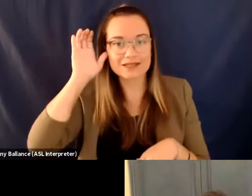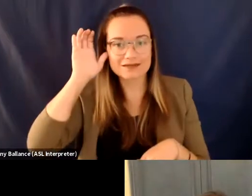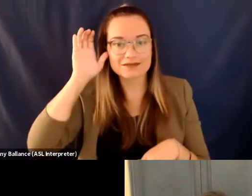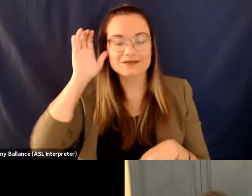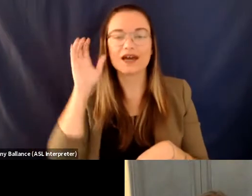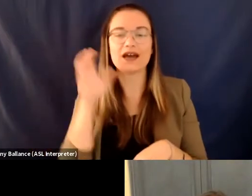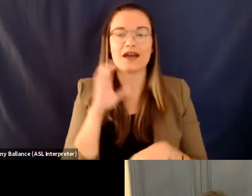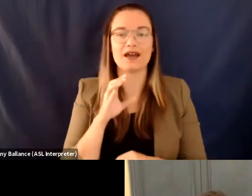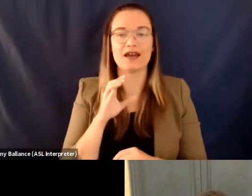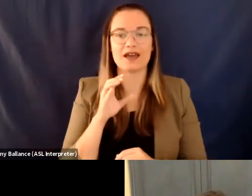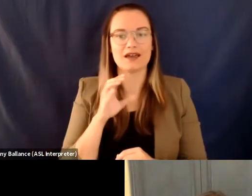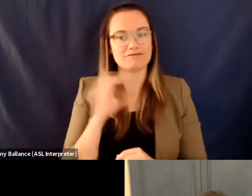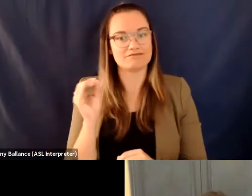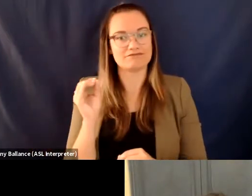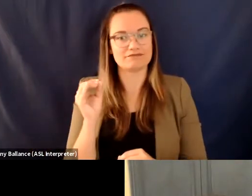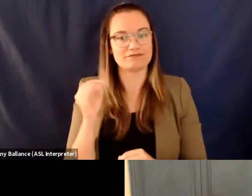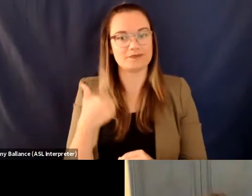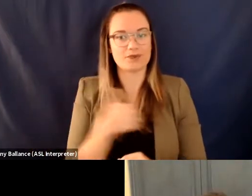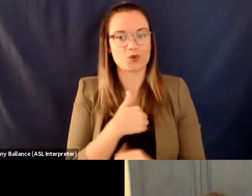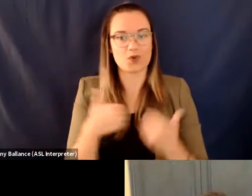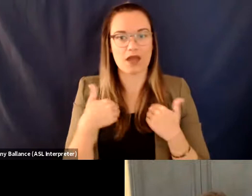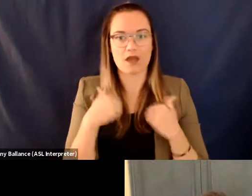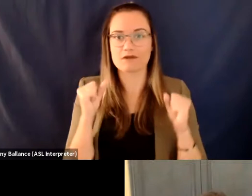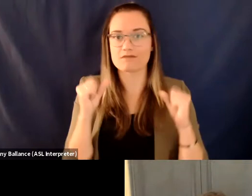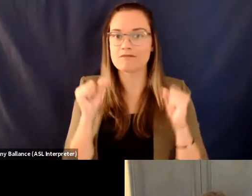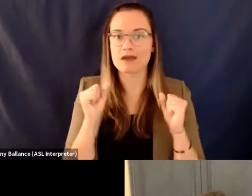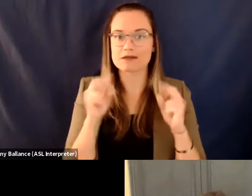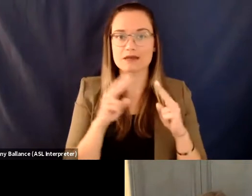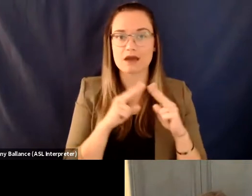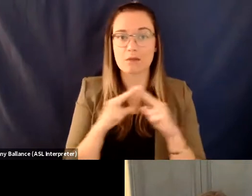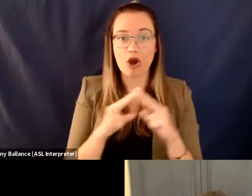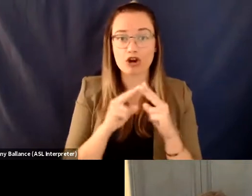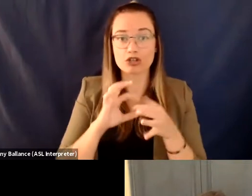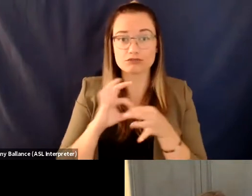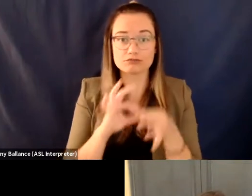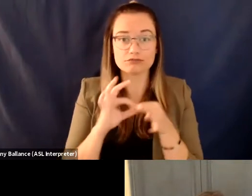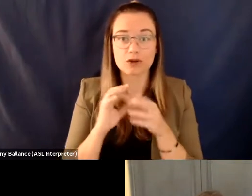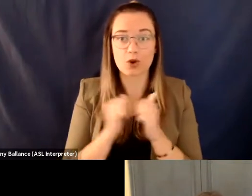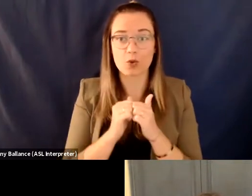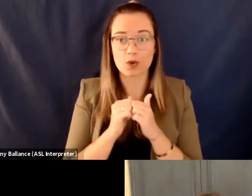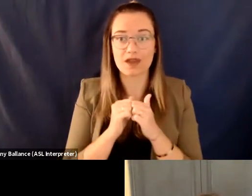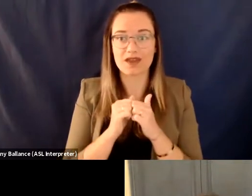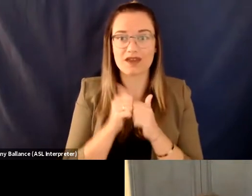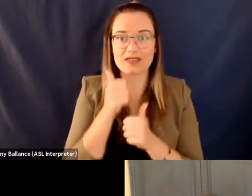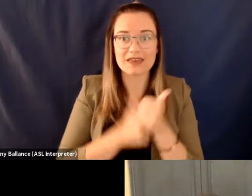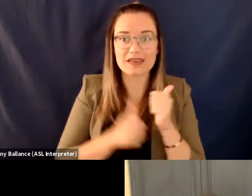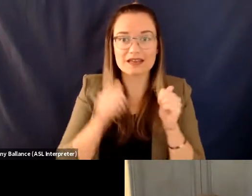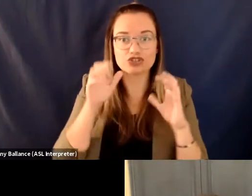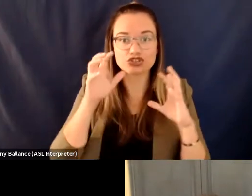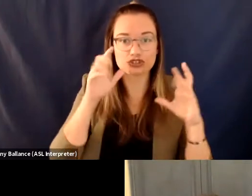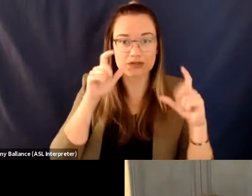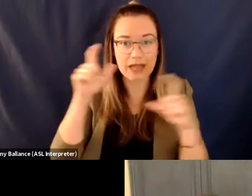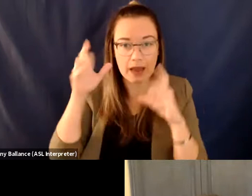we had sort of extraordinary partnership with the cinematographers who, you know, you just have to